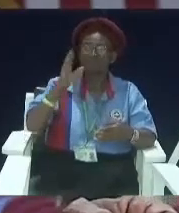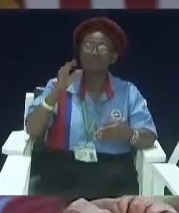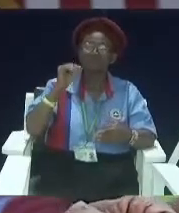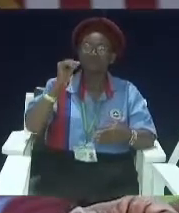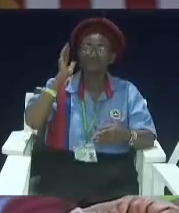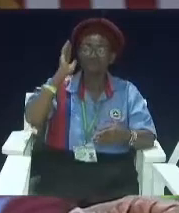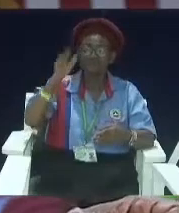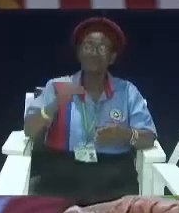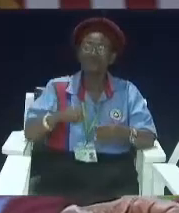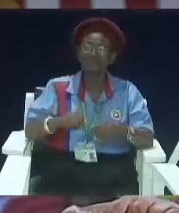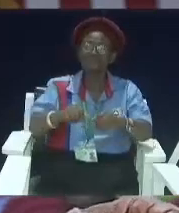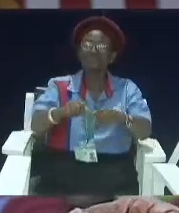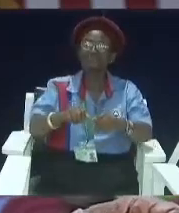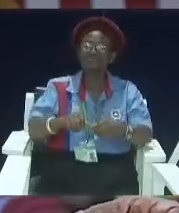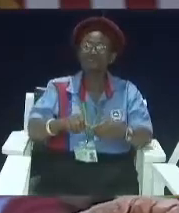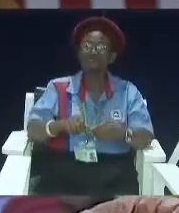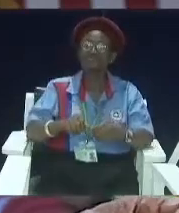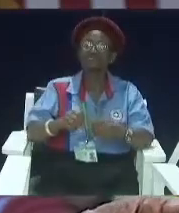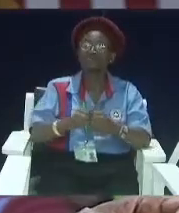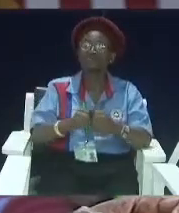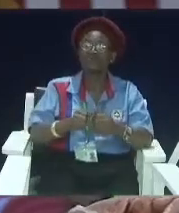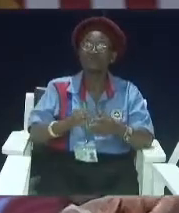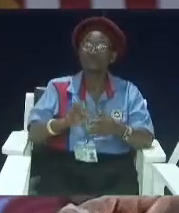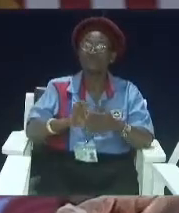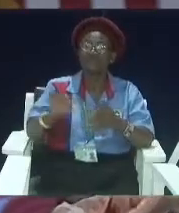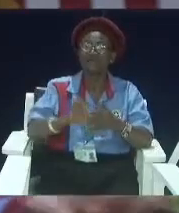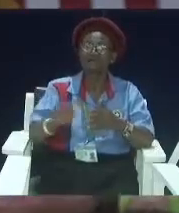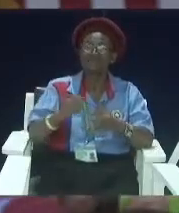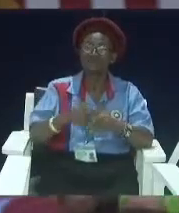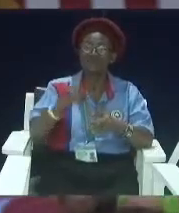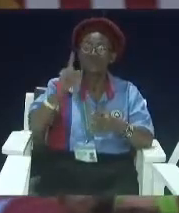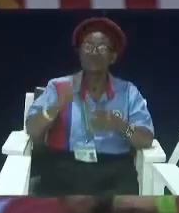So I'm counting now. 1.